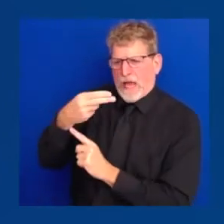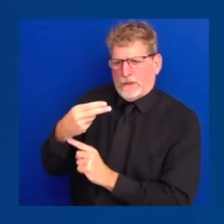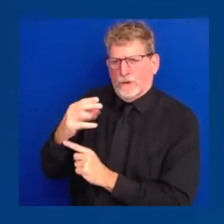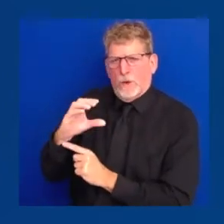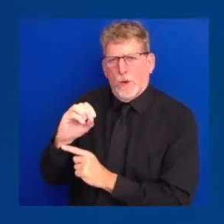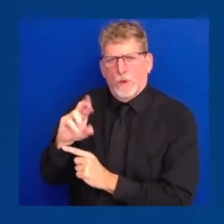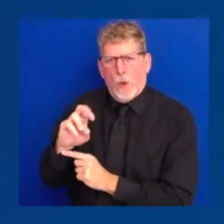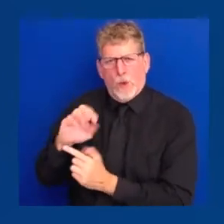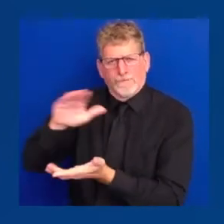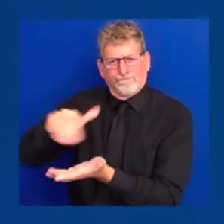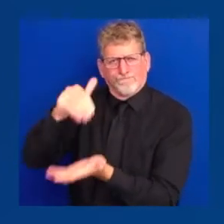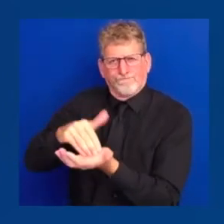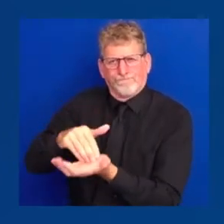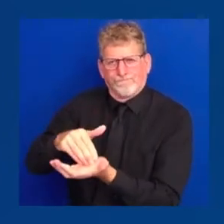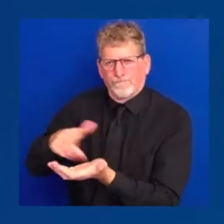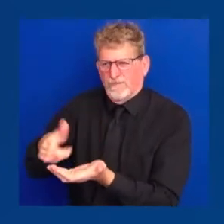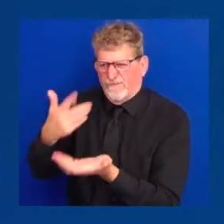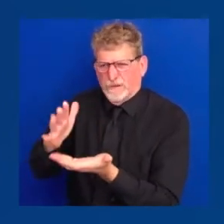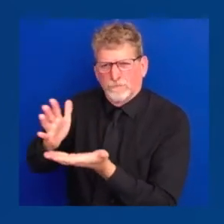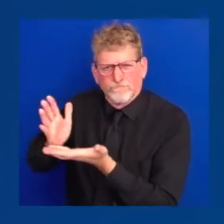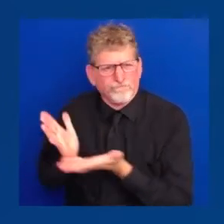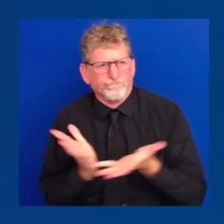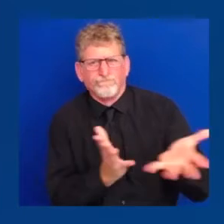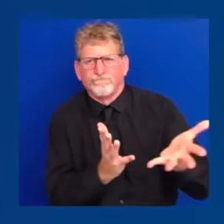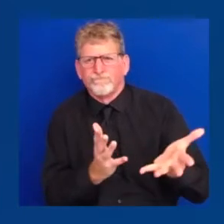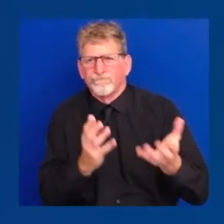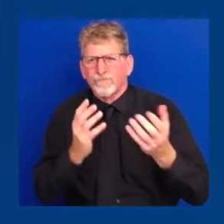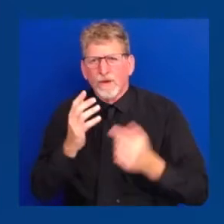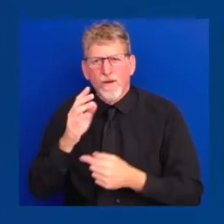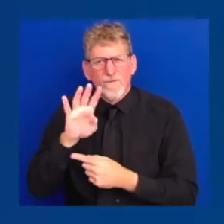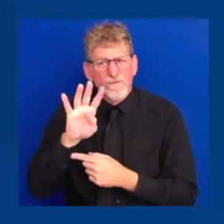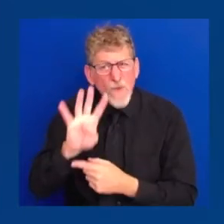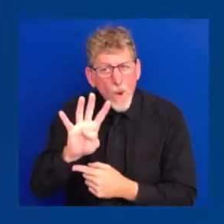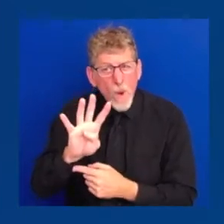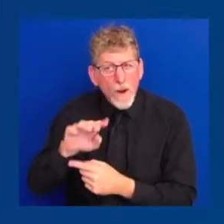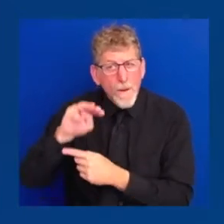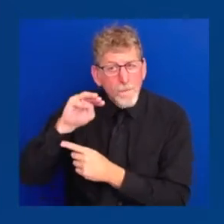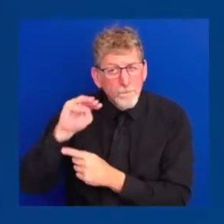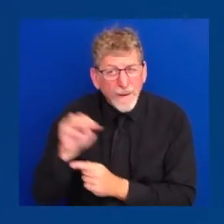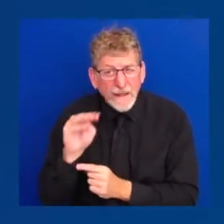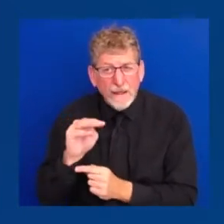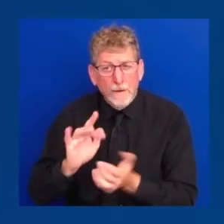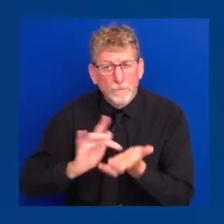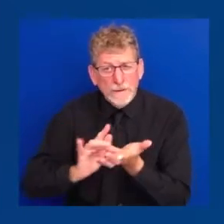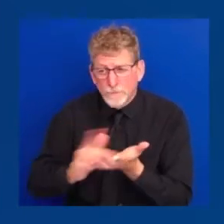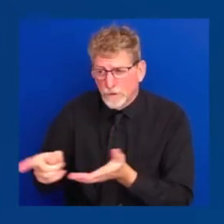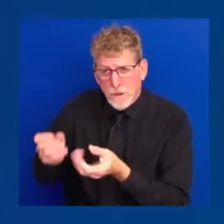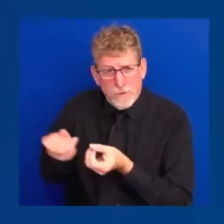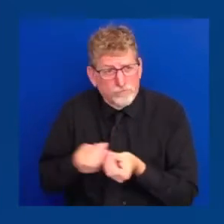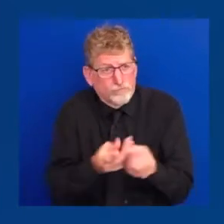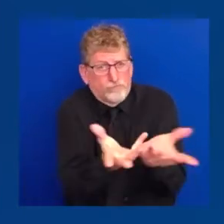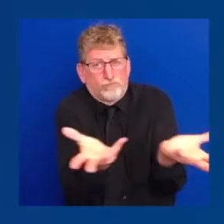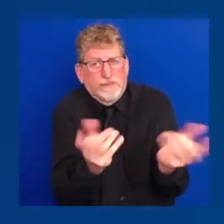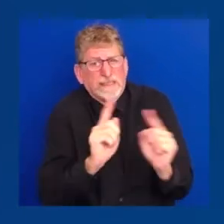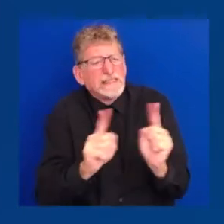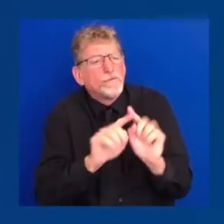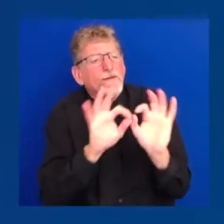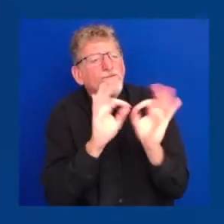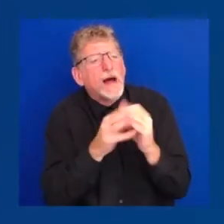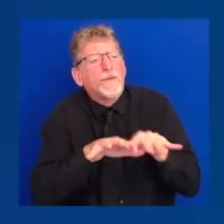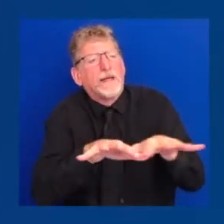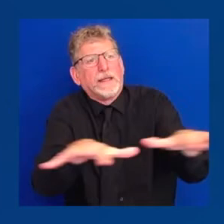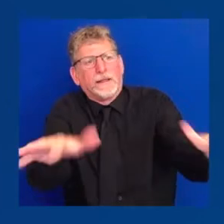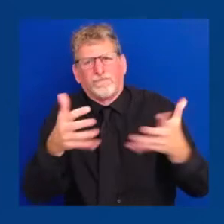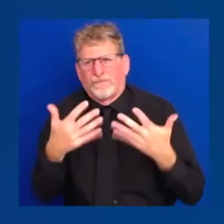vaccines and 4 million treatments to families nationwide. To date, we have distributed more than 270 million